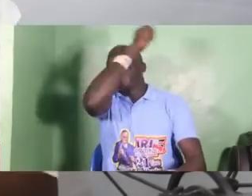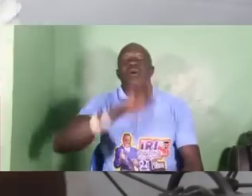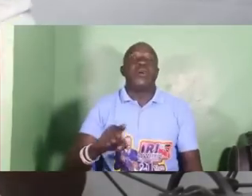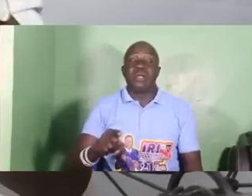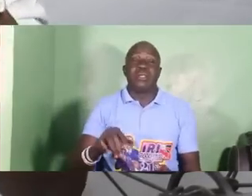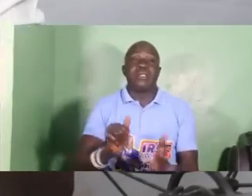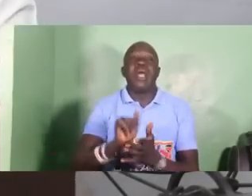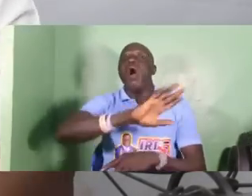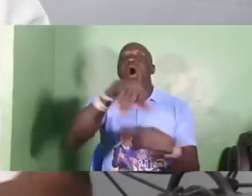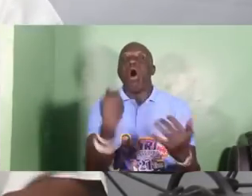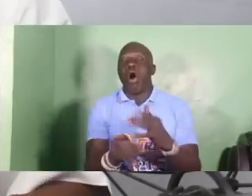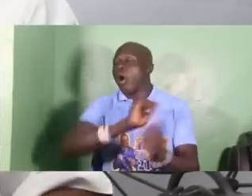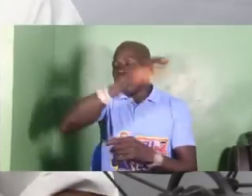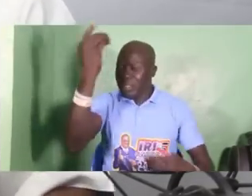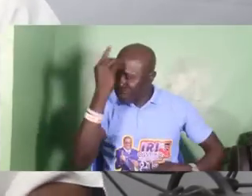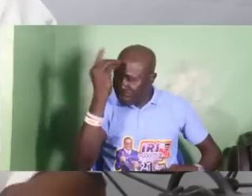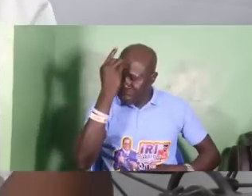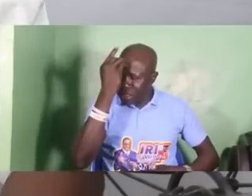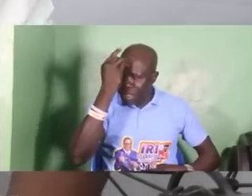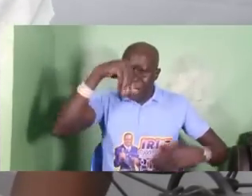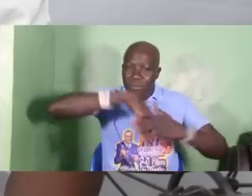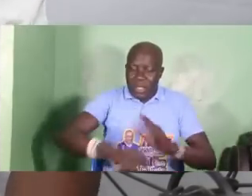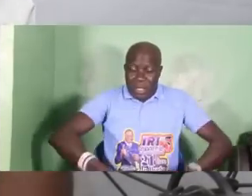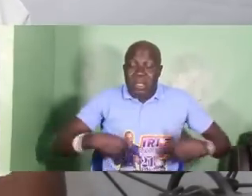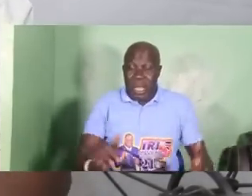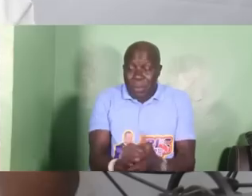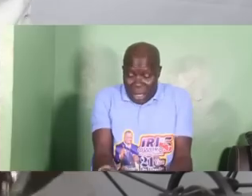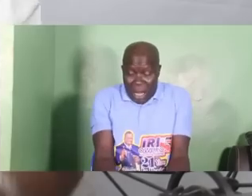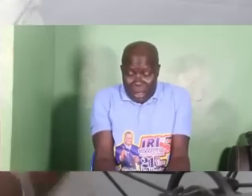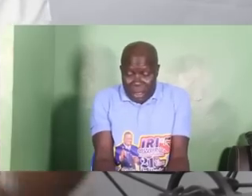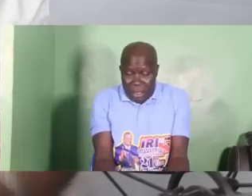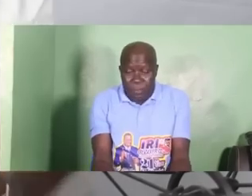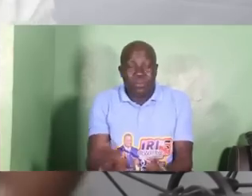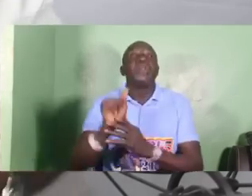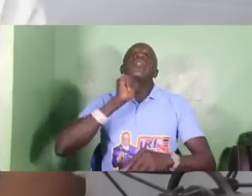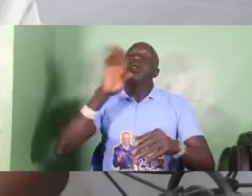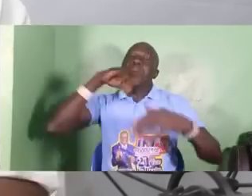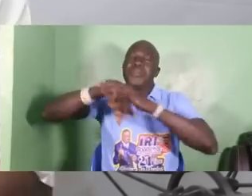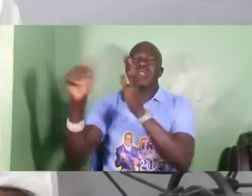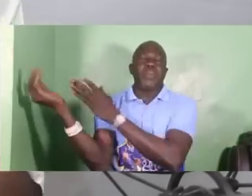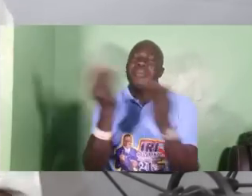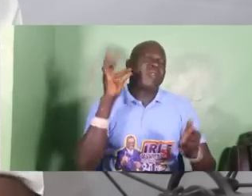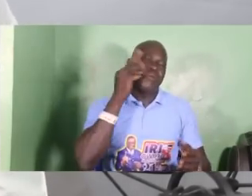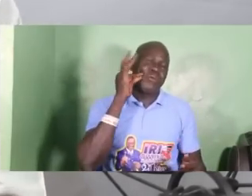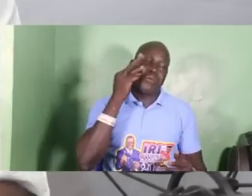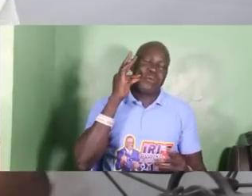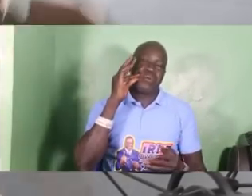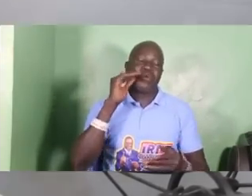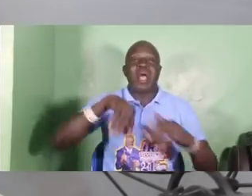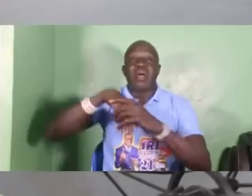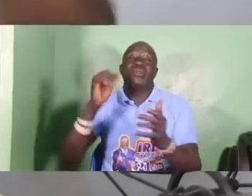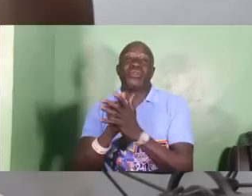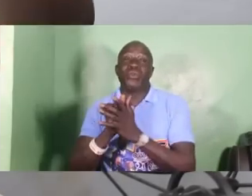I authorize all diseases that is in land that doesn't allow land to bring out